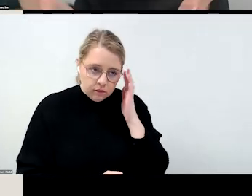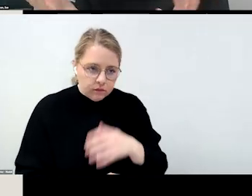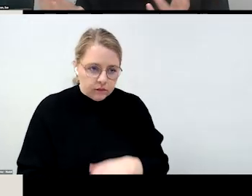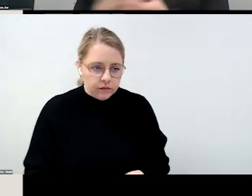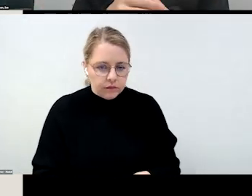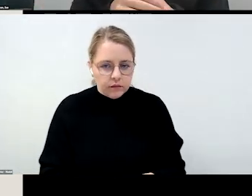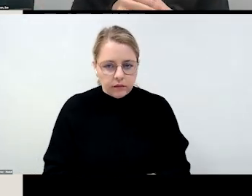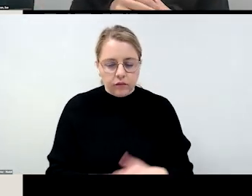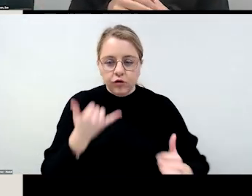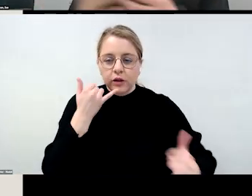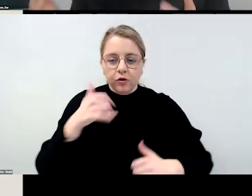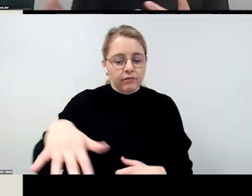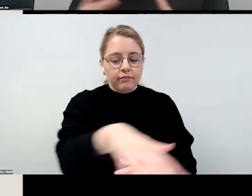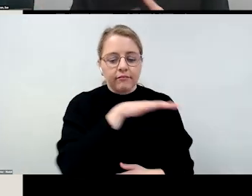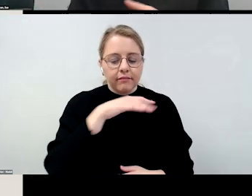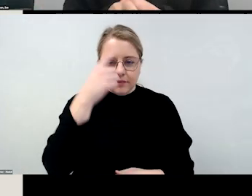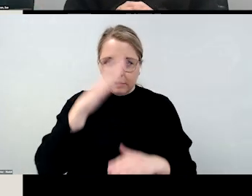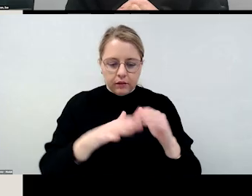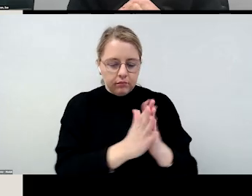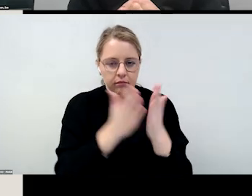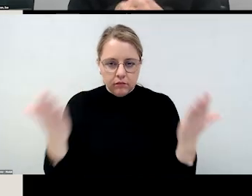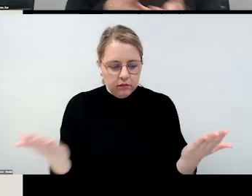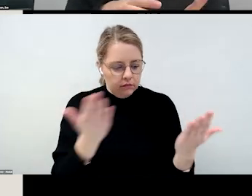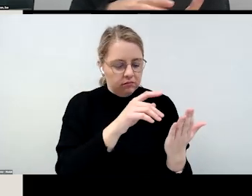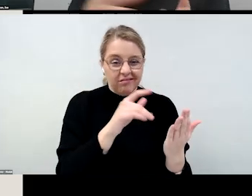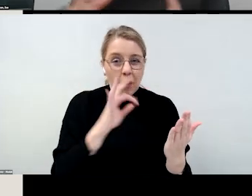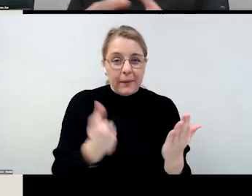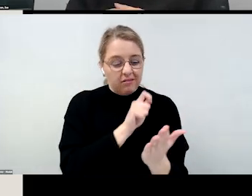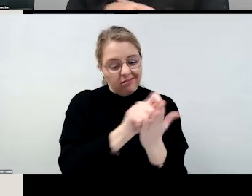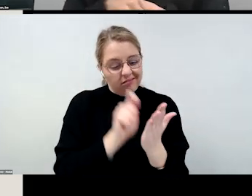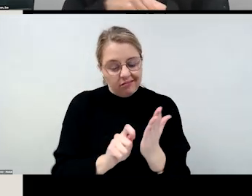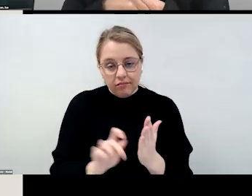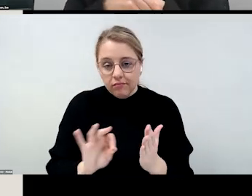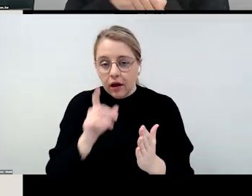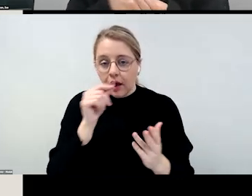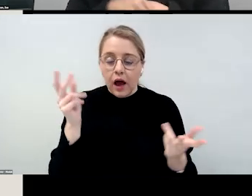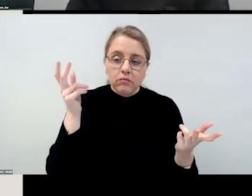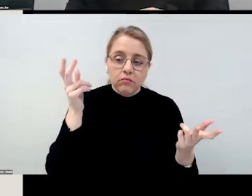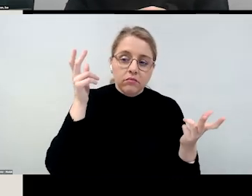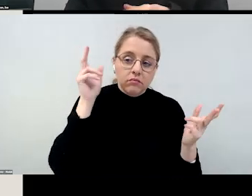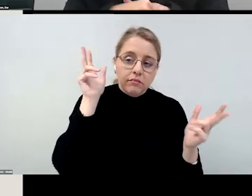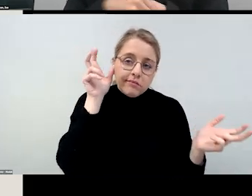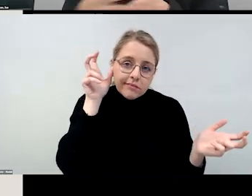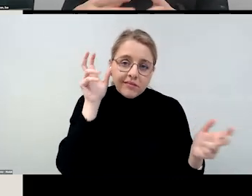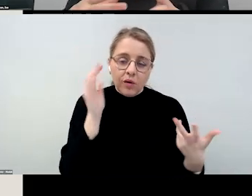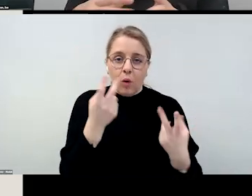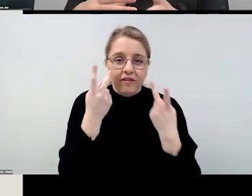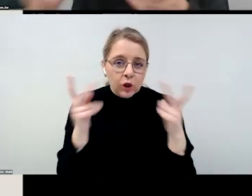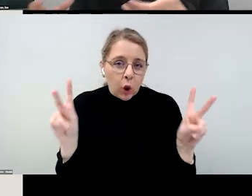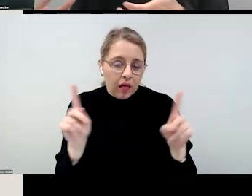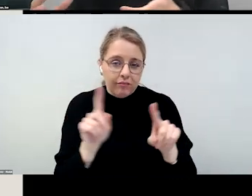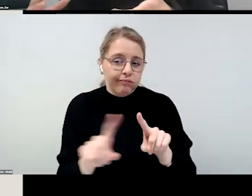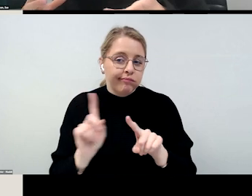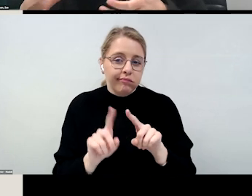what service brochures you can have. These don't have to be written brochures. Audio and visual formats can work really well,